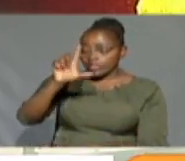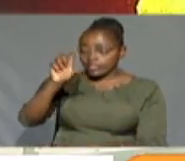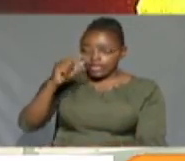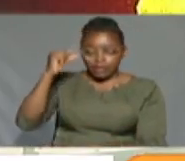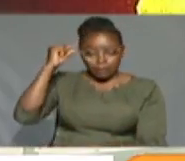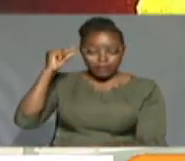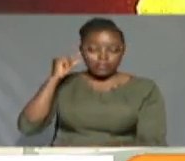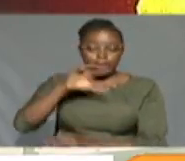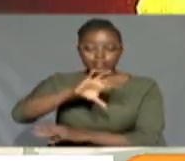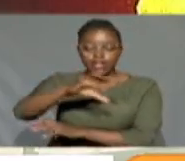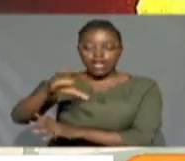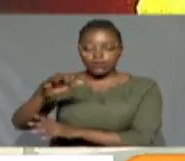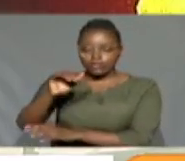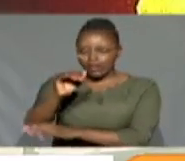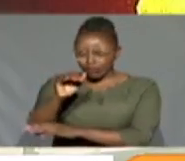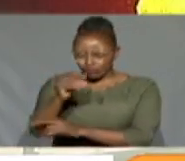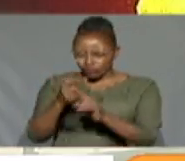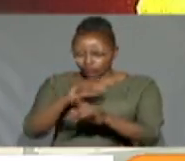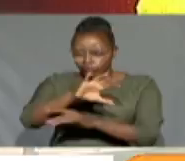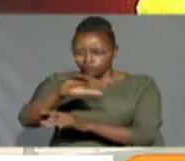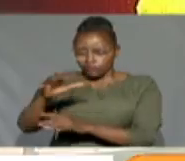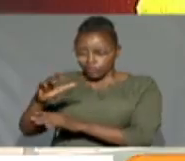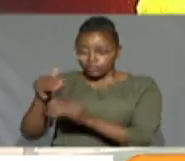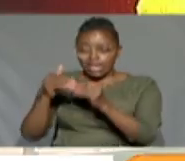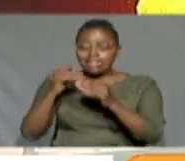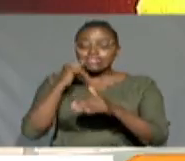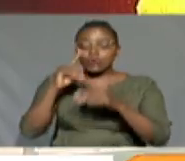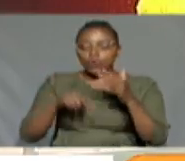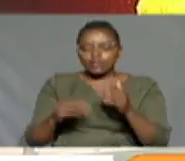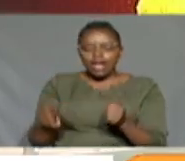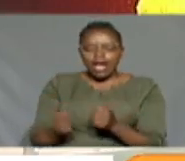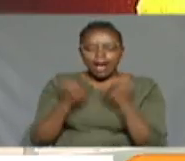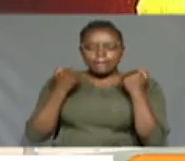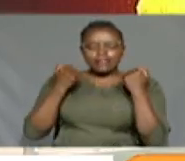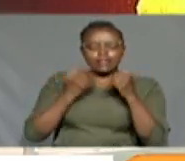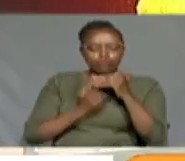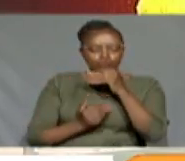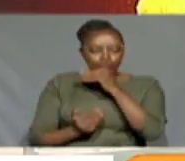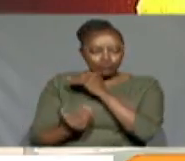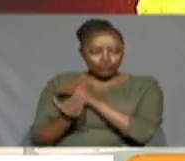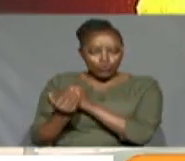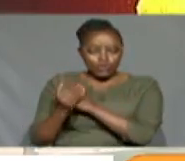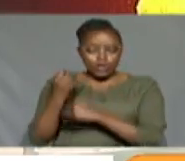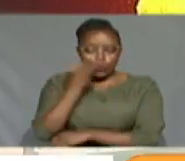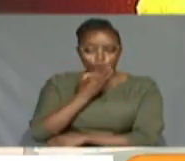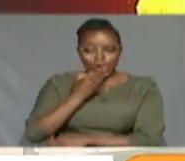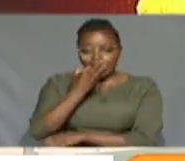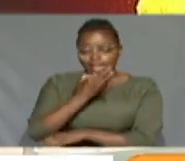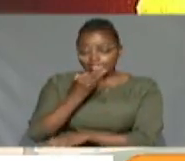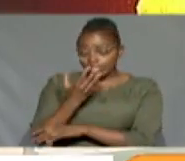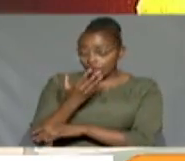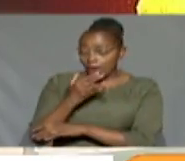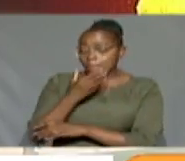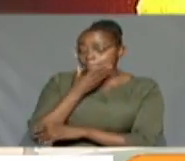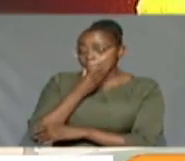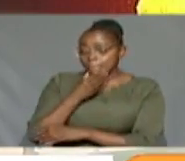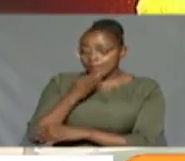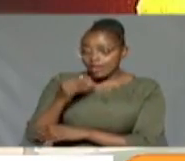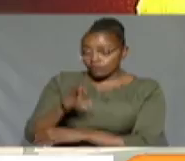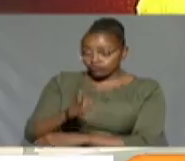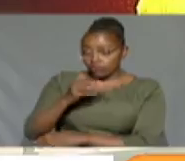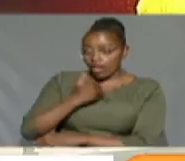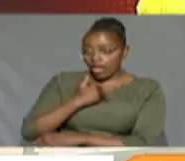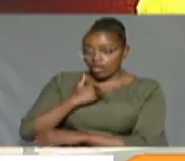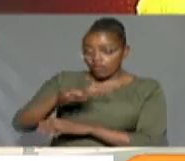County. The attacks, according to county leaders, are believed to have occurred in the wee hours of Wednesday morning by armed gunmen from within